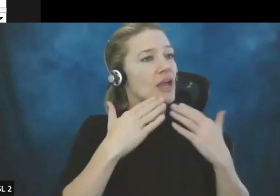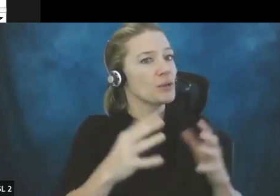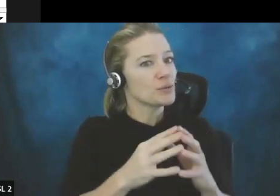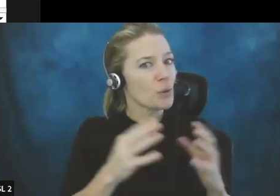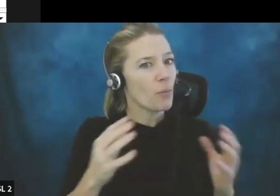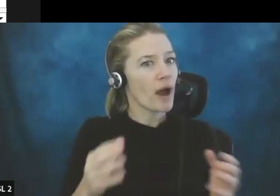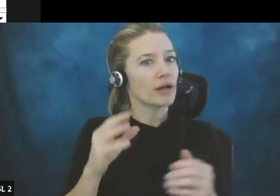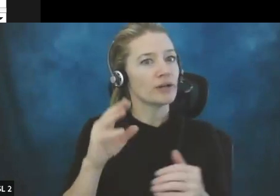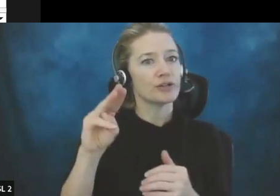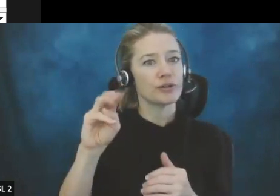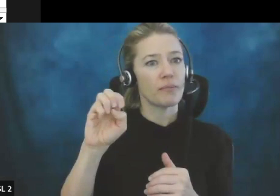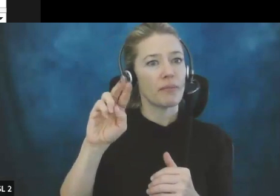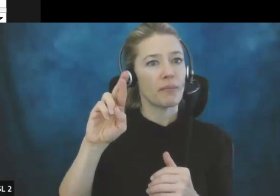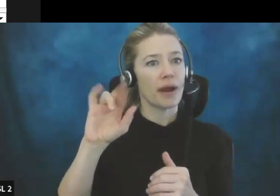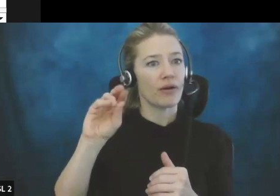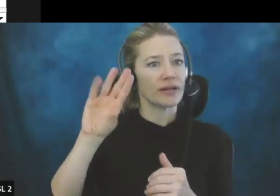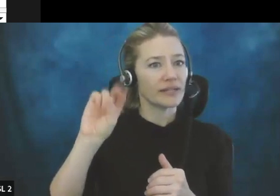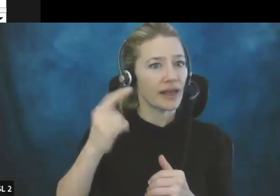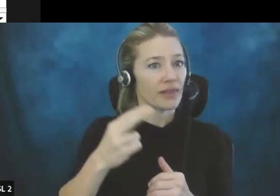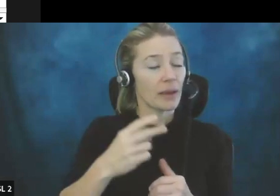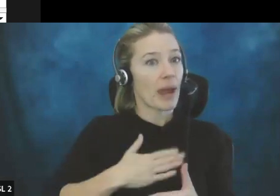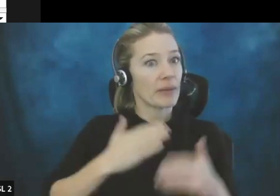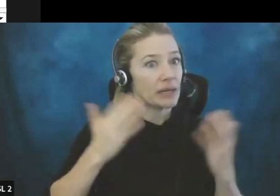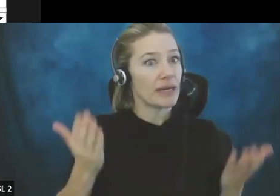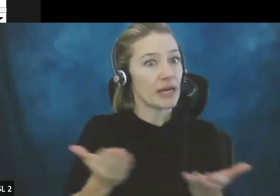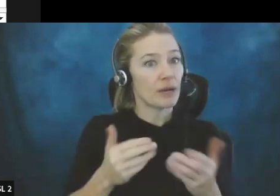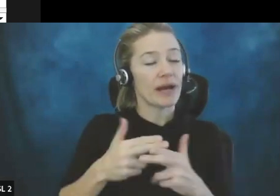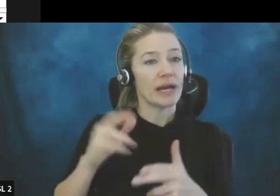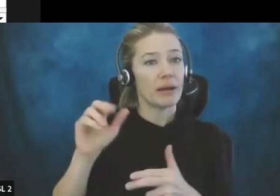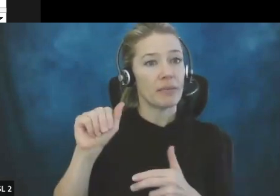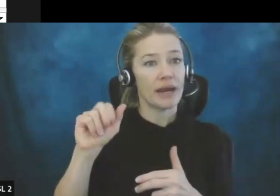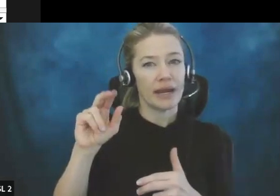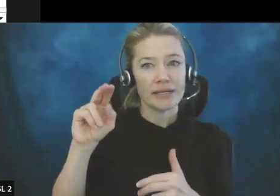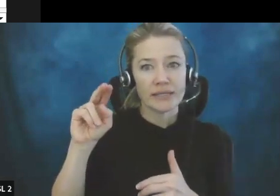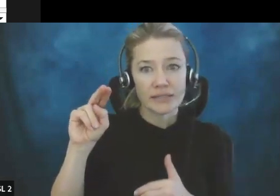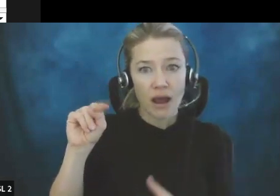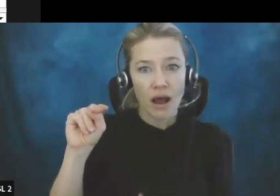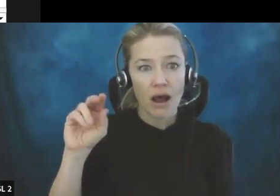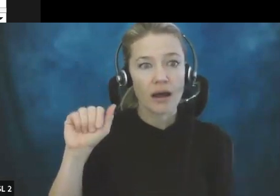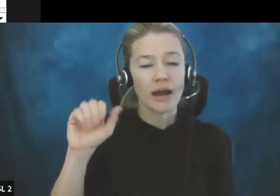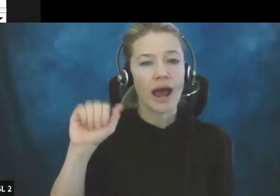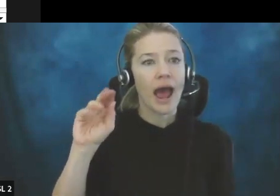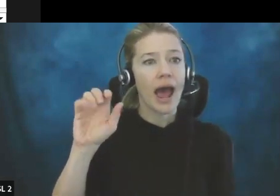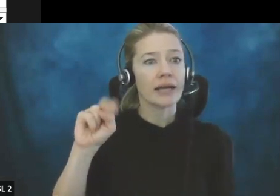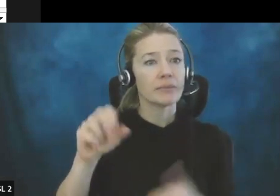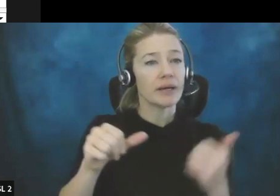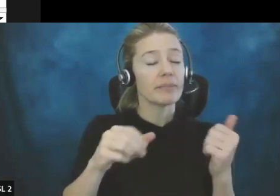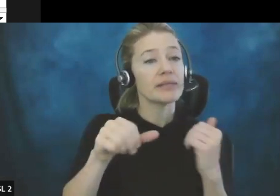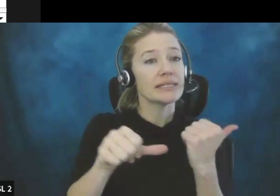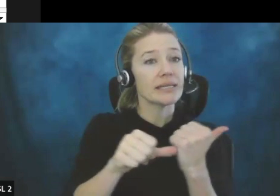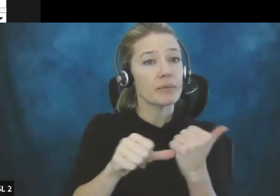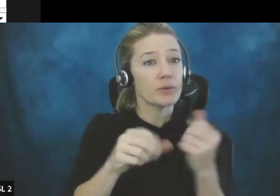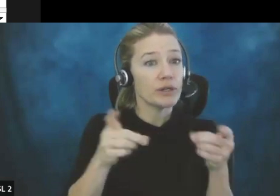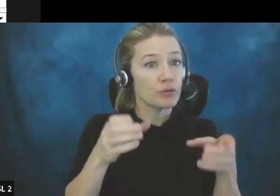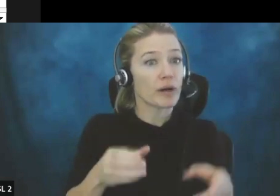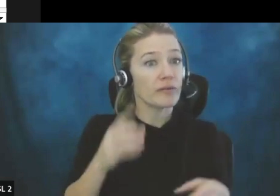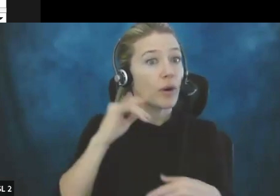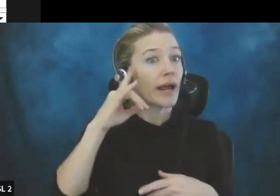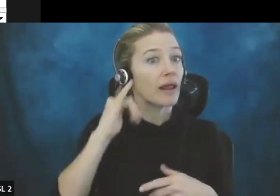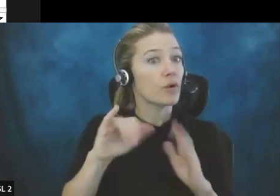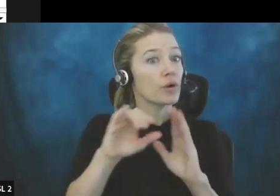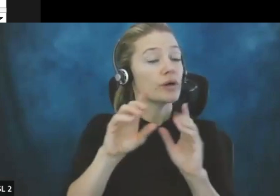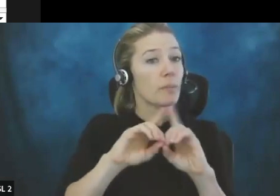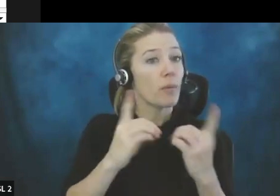Anna. Thank you so much, Meredith. Great to be here with all of you today. My name's Anna Acton. I'm the Deputy Director